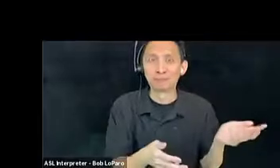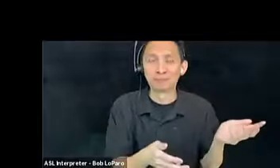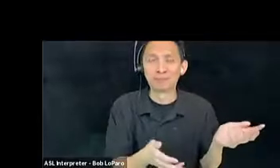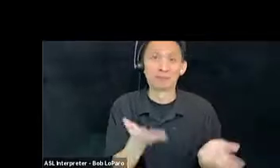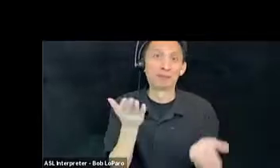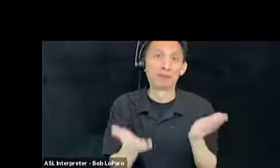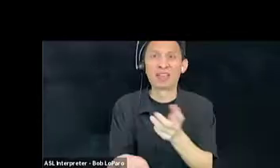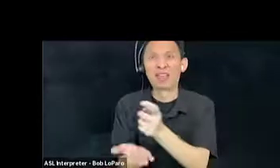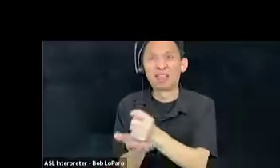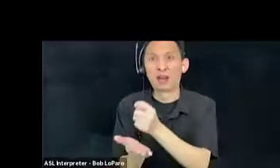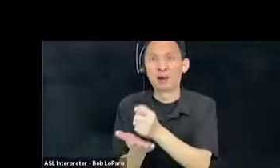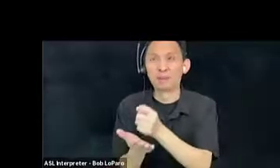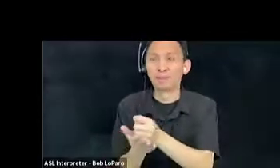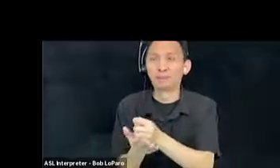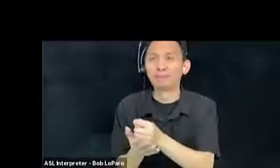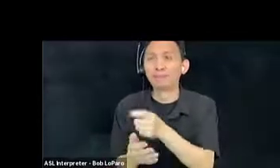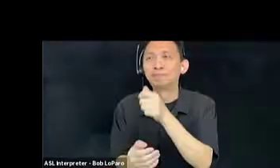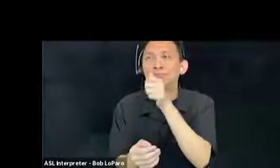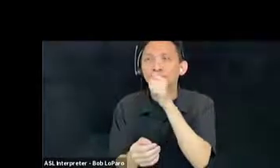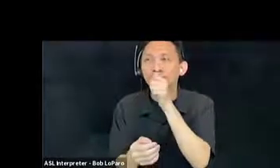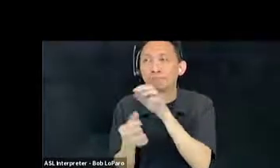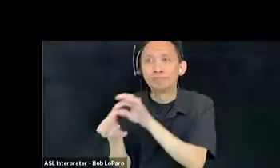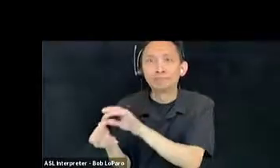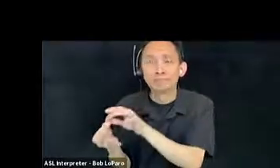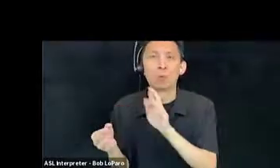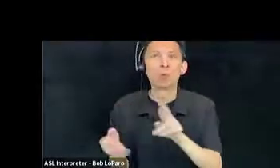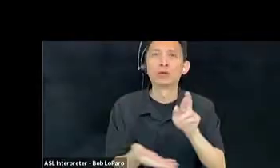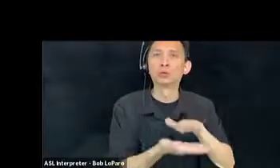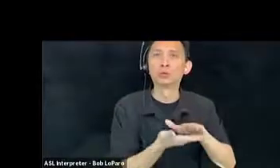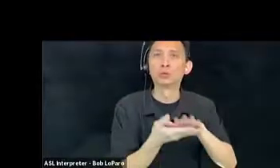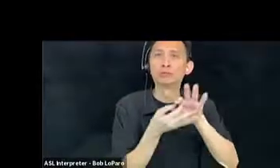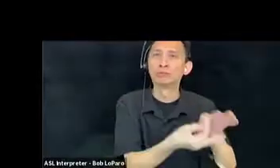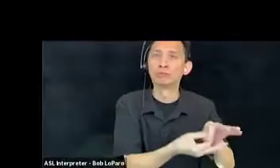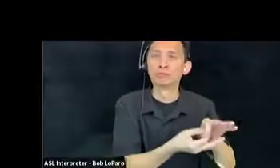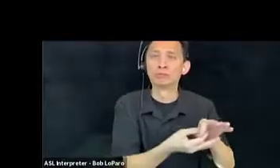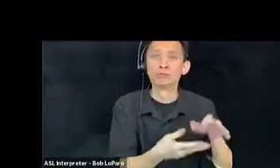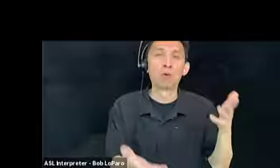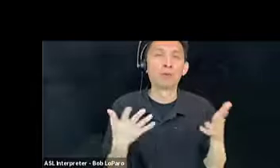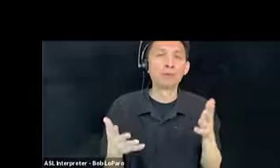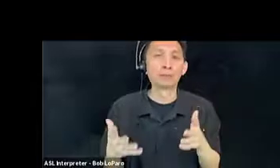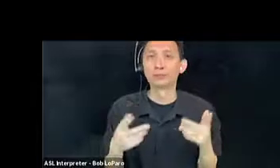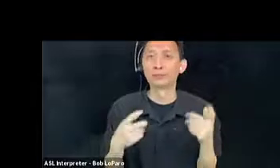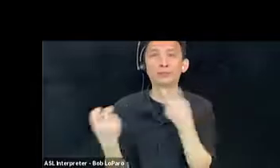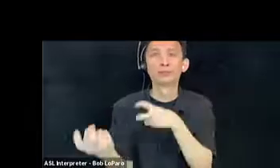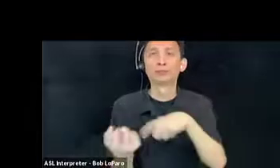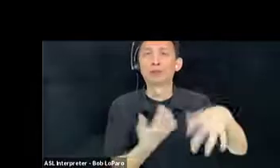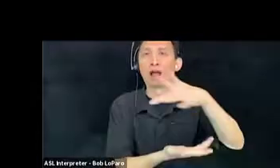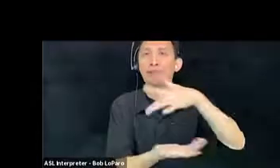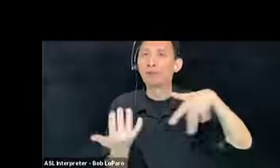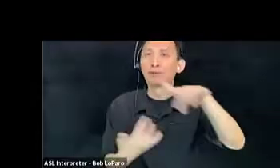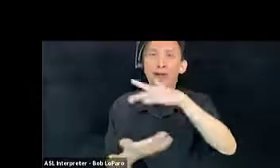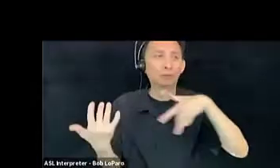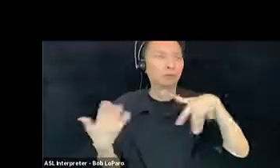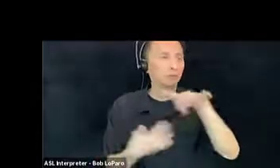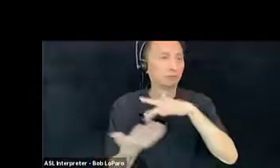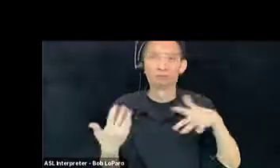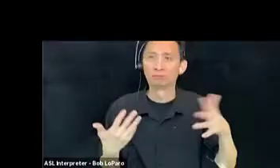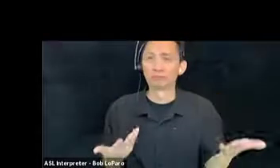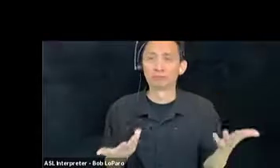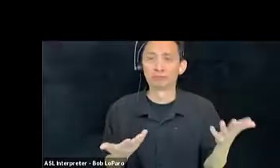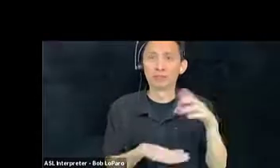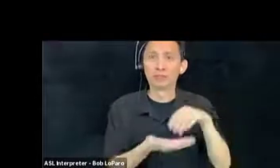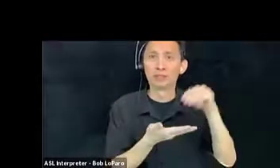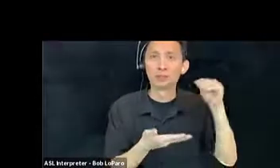whether that be private or school-based. And we might see them on the go. So if you have a kid that's going to one